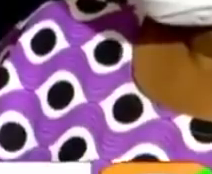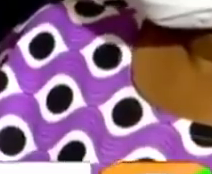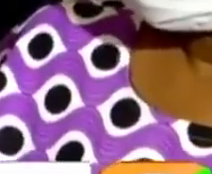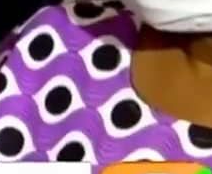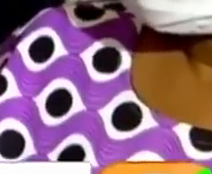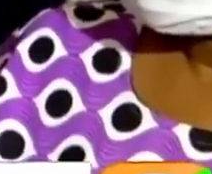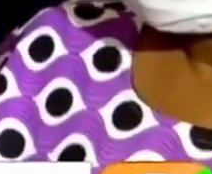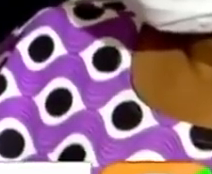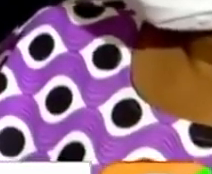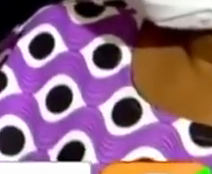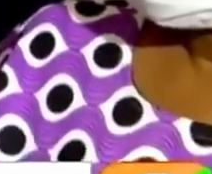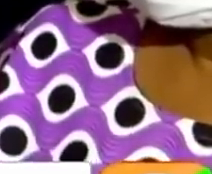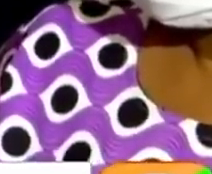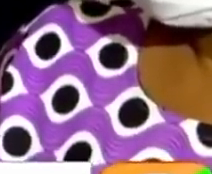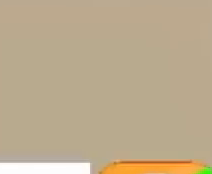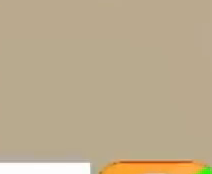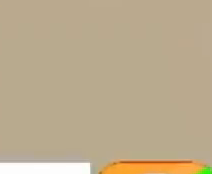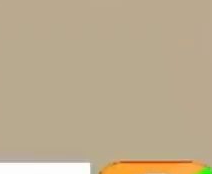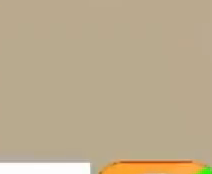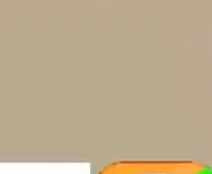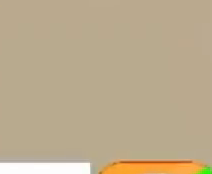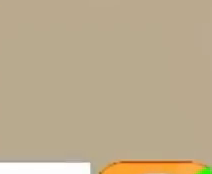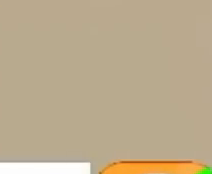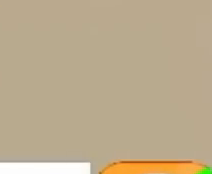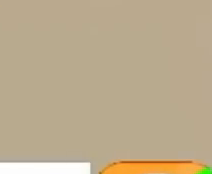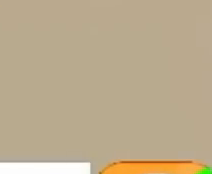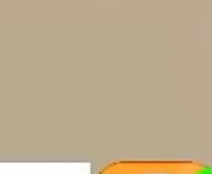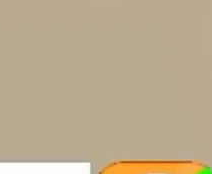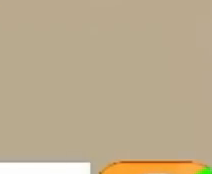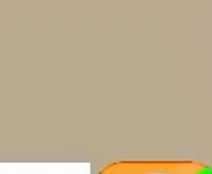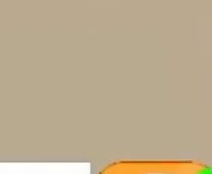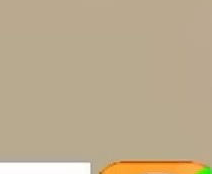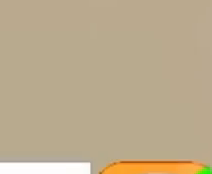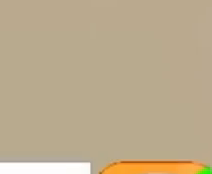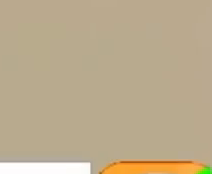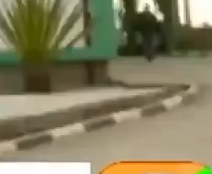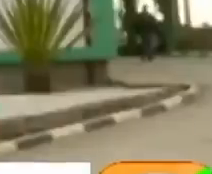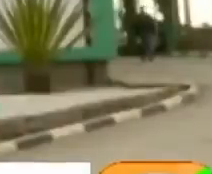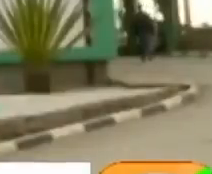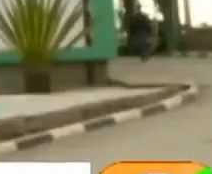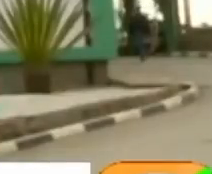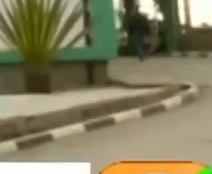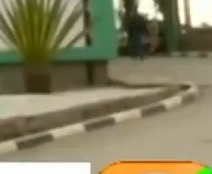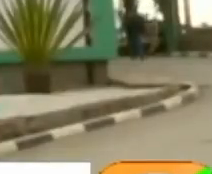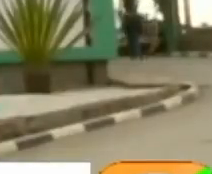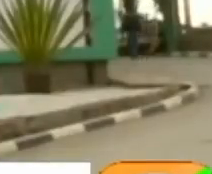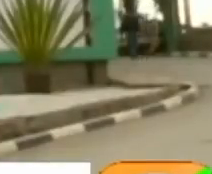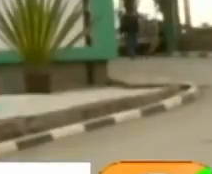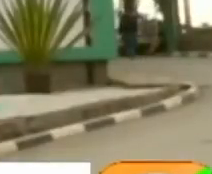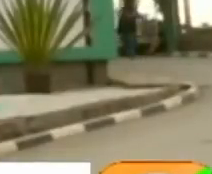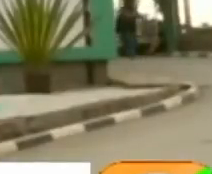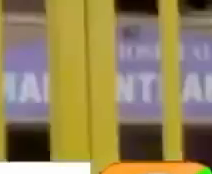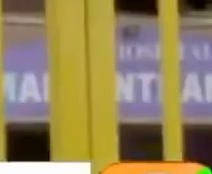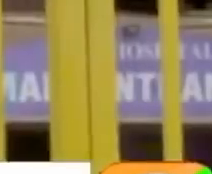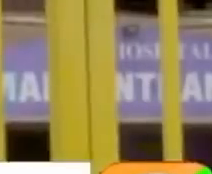alishindwa kuenda, alikaa chini. Gaki says the entire delivery process happened right outside the facility. This